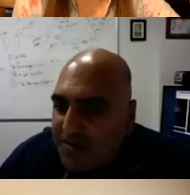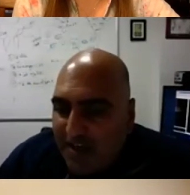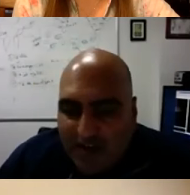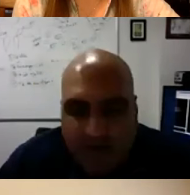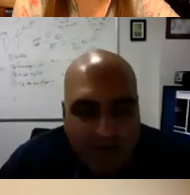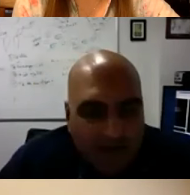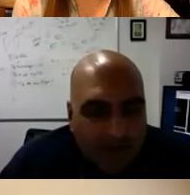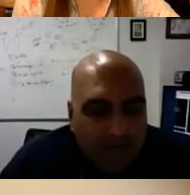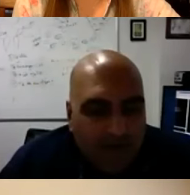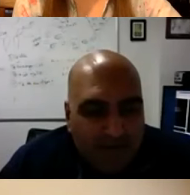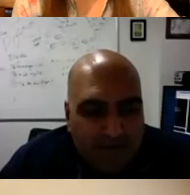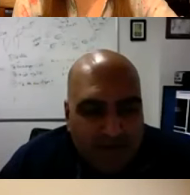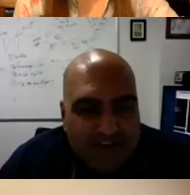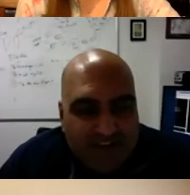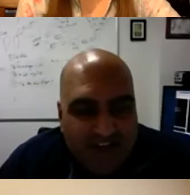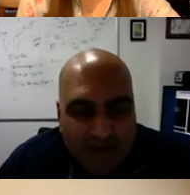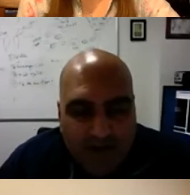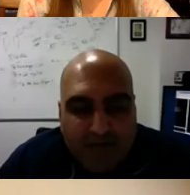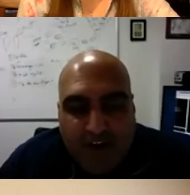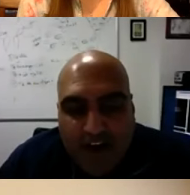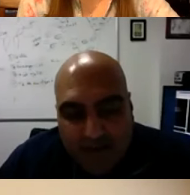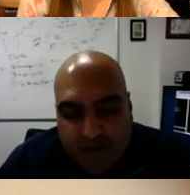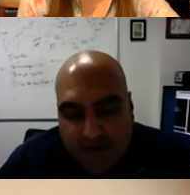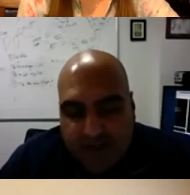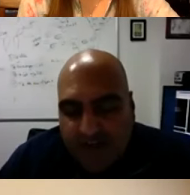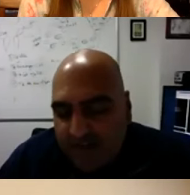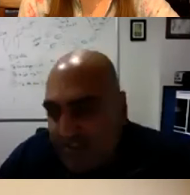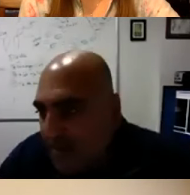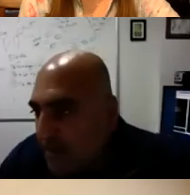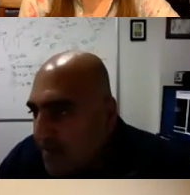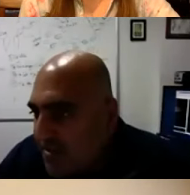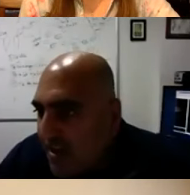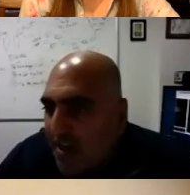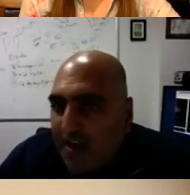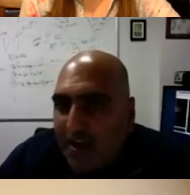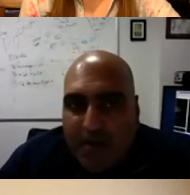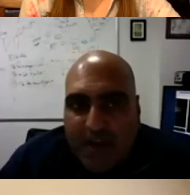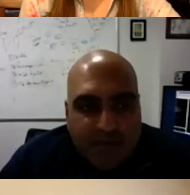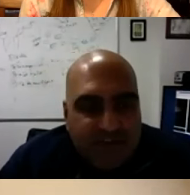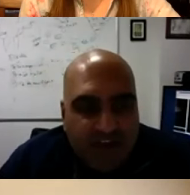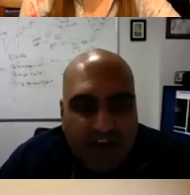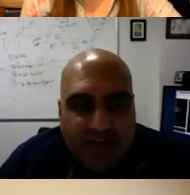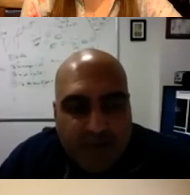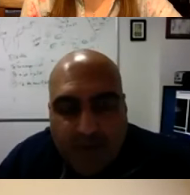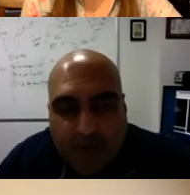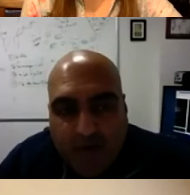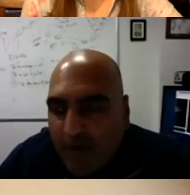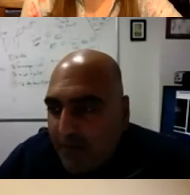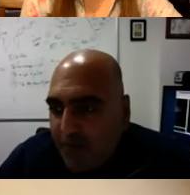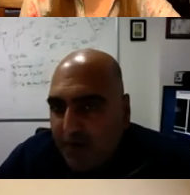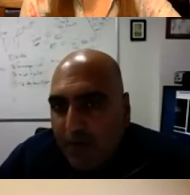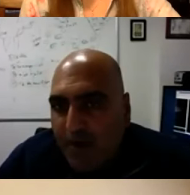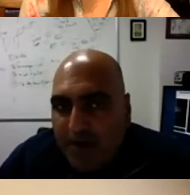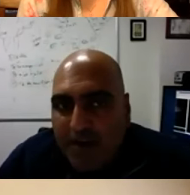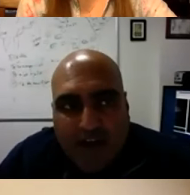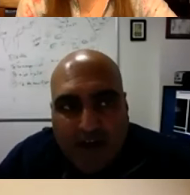who's finished his tenure. And finally, Tori DiAgostino, who is helps the NGP program